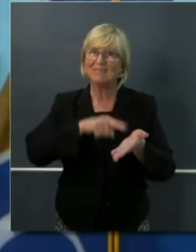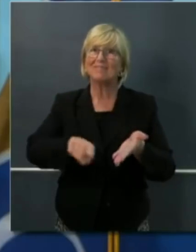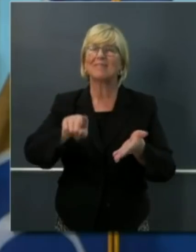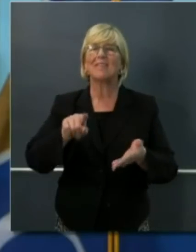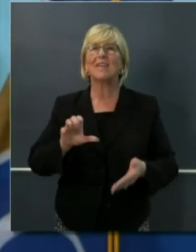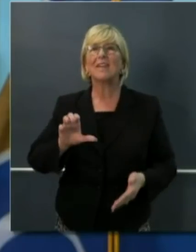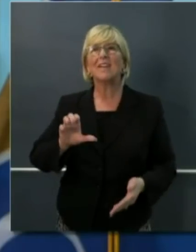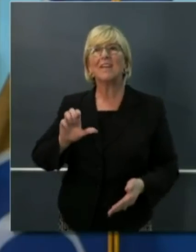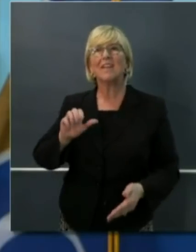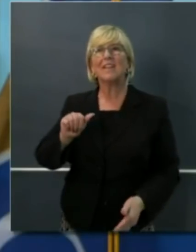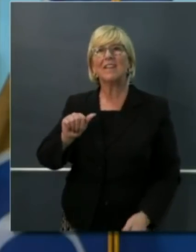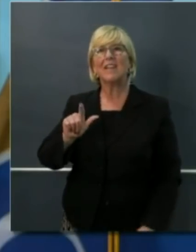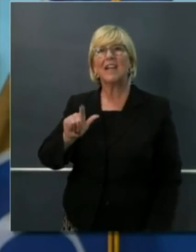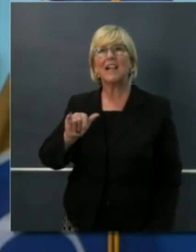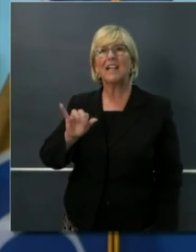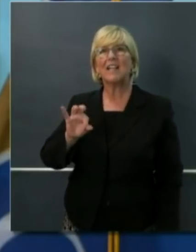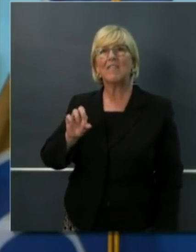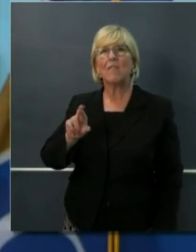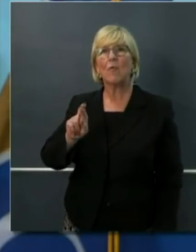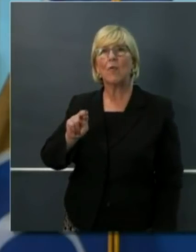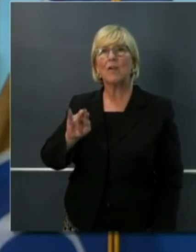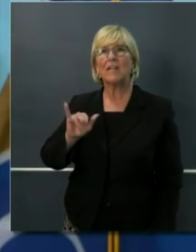to Californians for